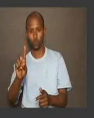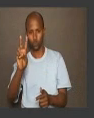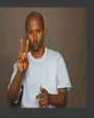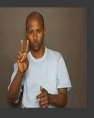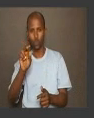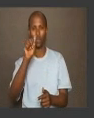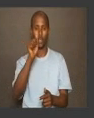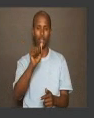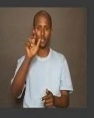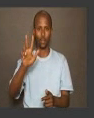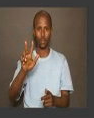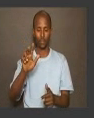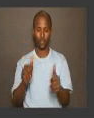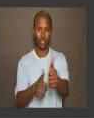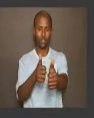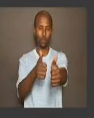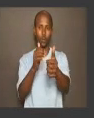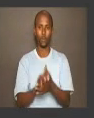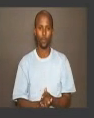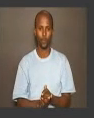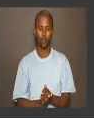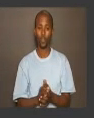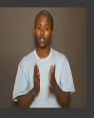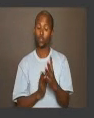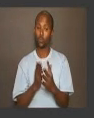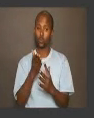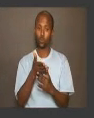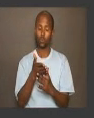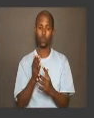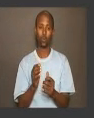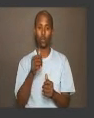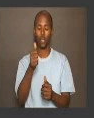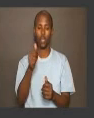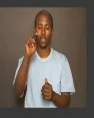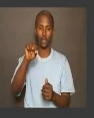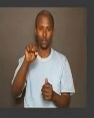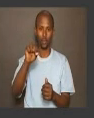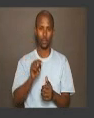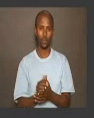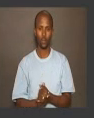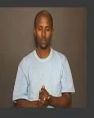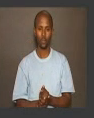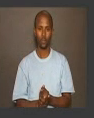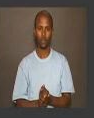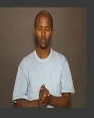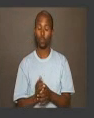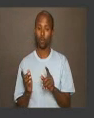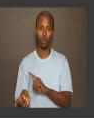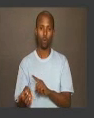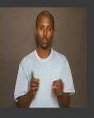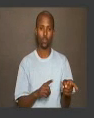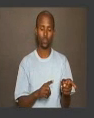A3, and so on through AN is